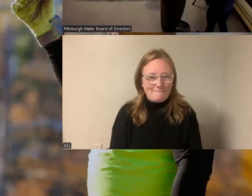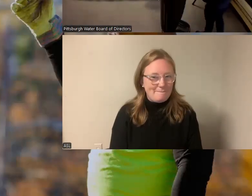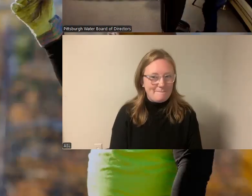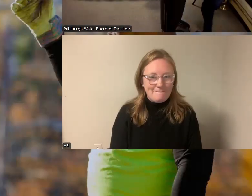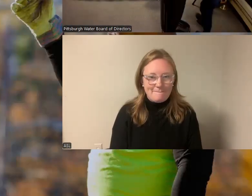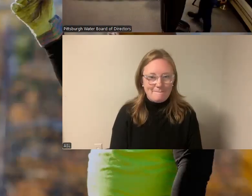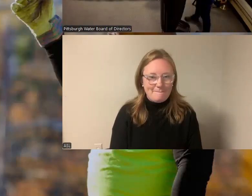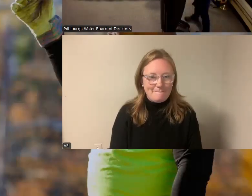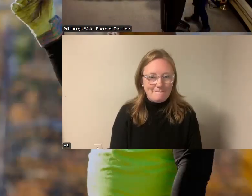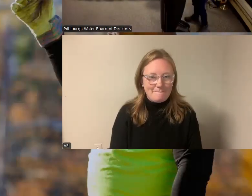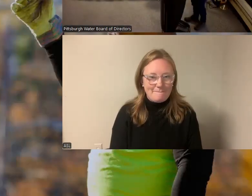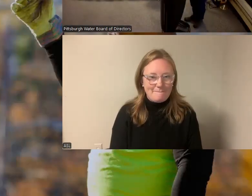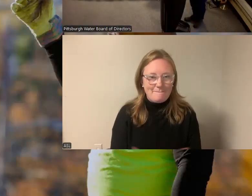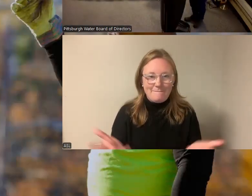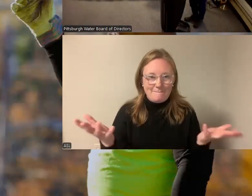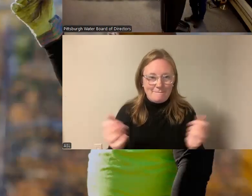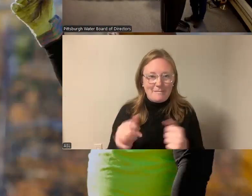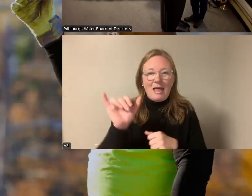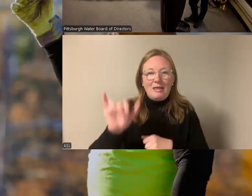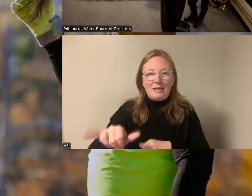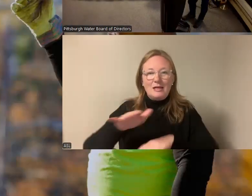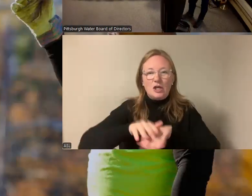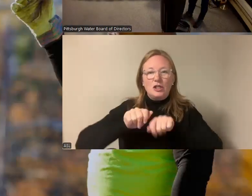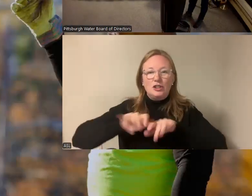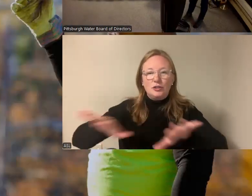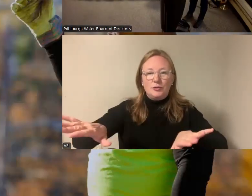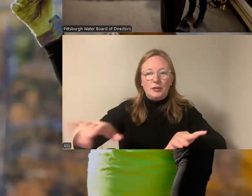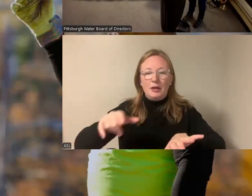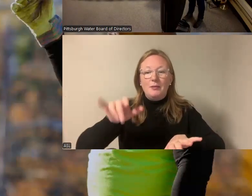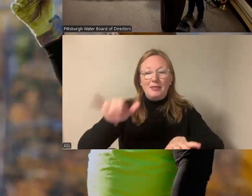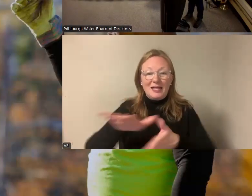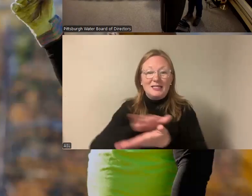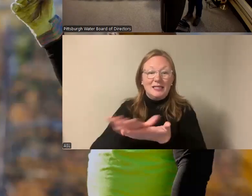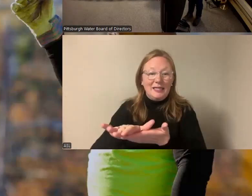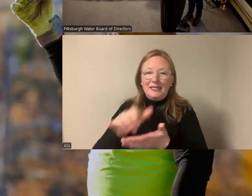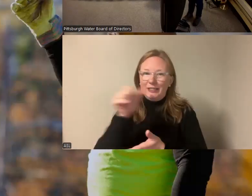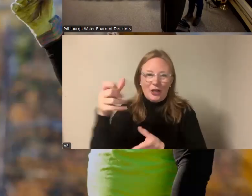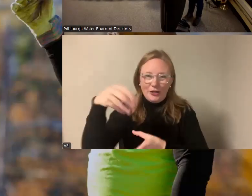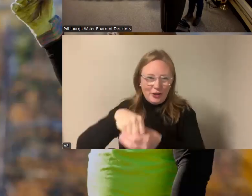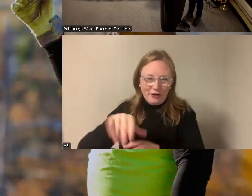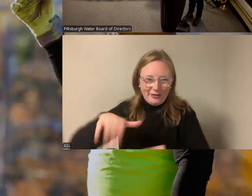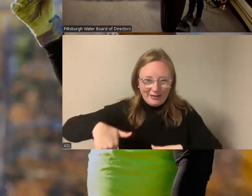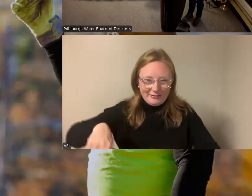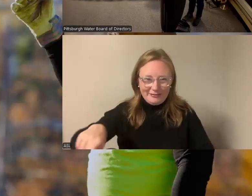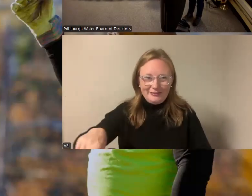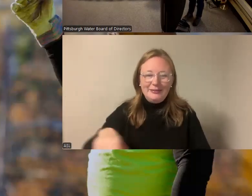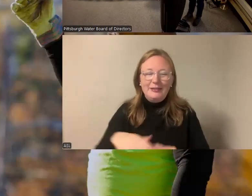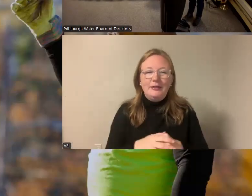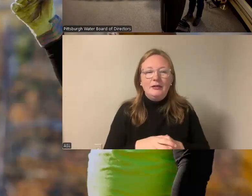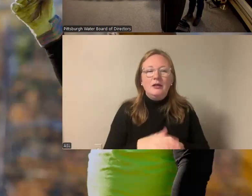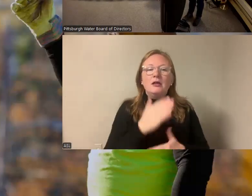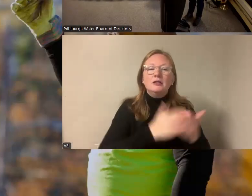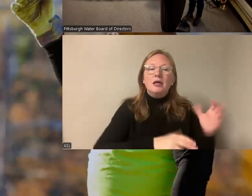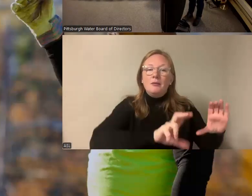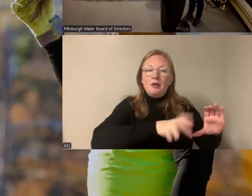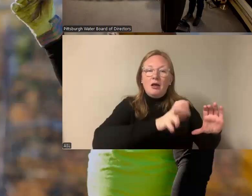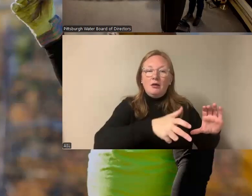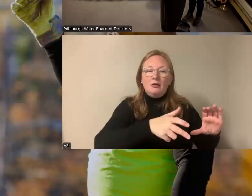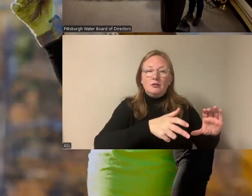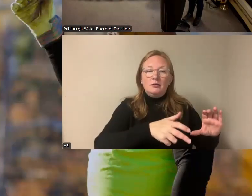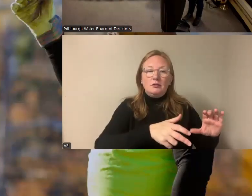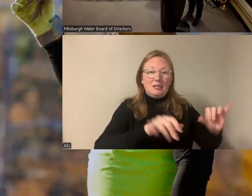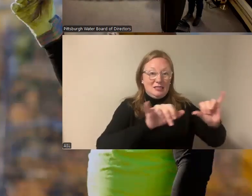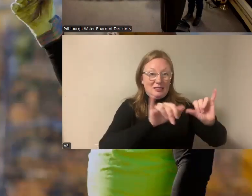Throughout our distribution system. This one's nice and clean because it hasn't been installed yet. Some of these valves, besides ranging